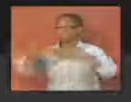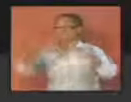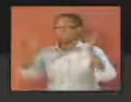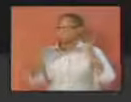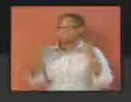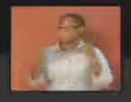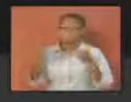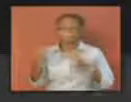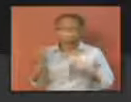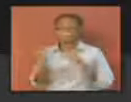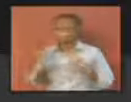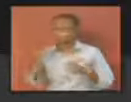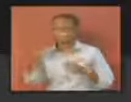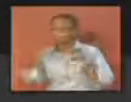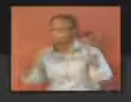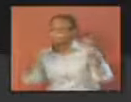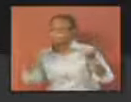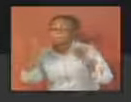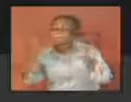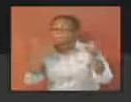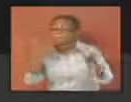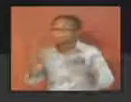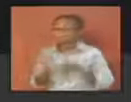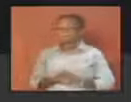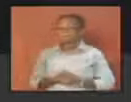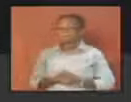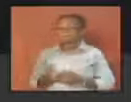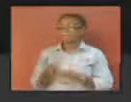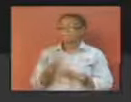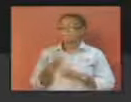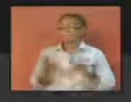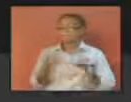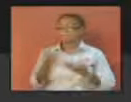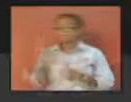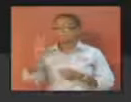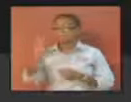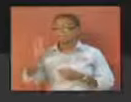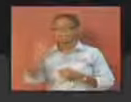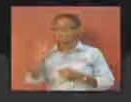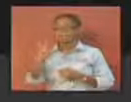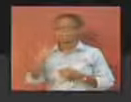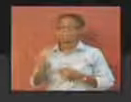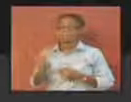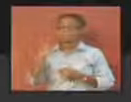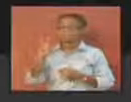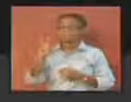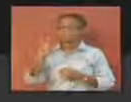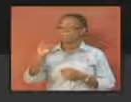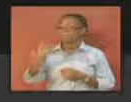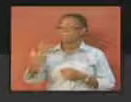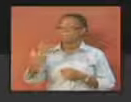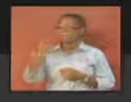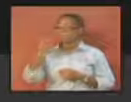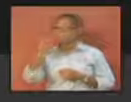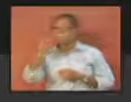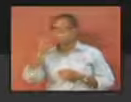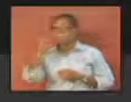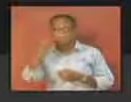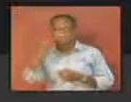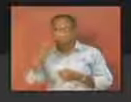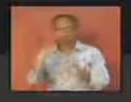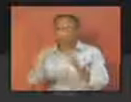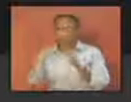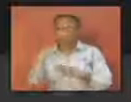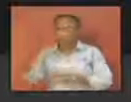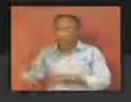an average of 200 calls per day. Also, part of the challenge is that there is no dedicated fleet to